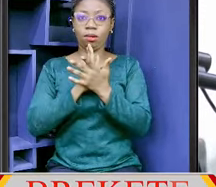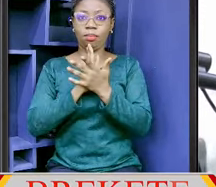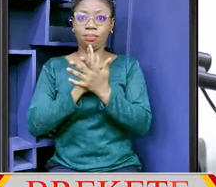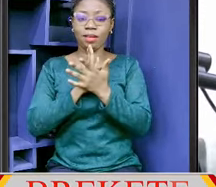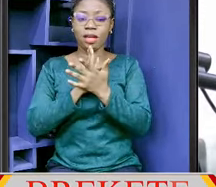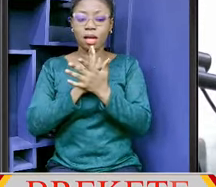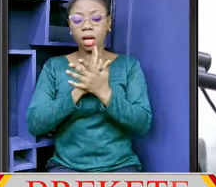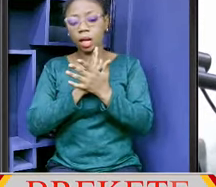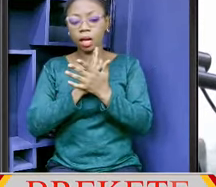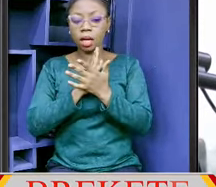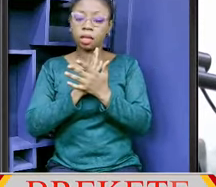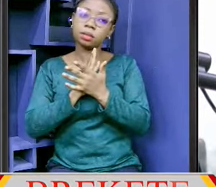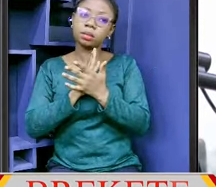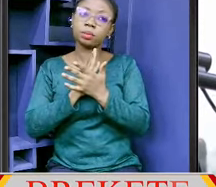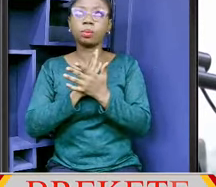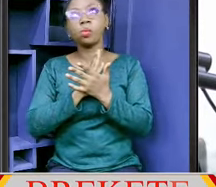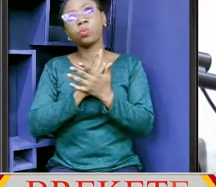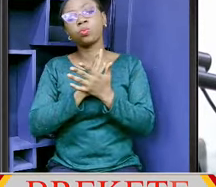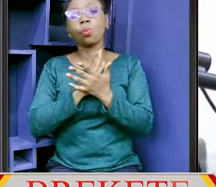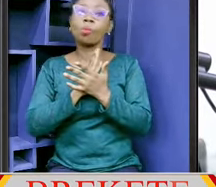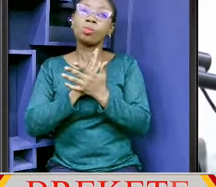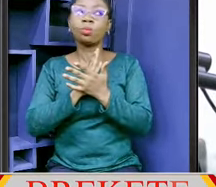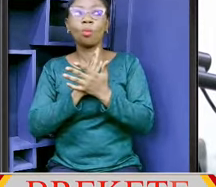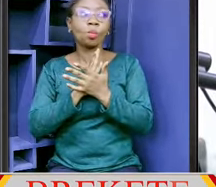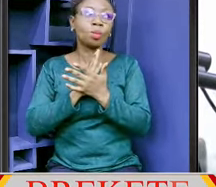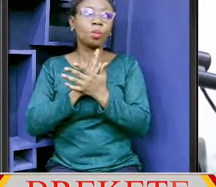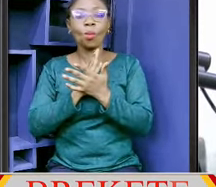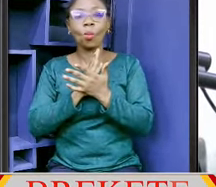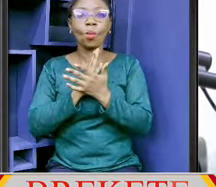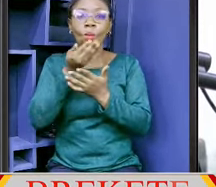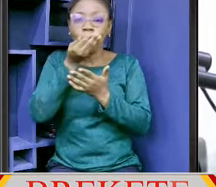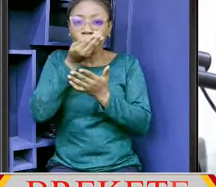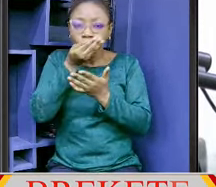pause. Then you go see. Small time you go do like this.